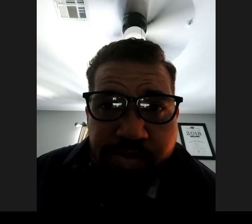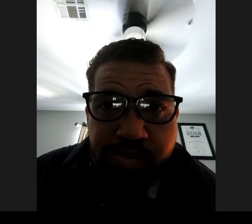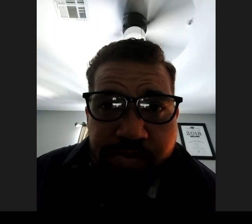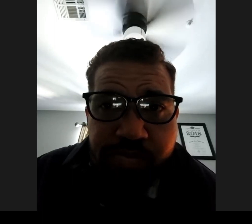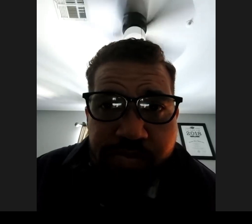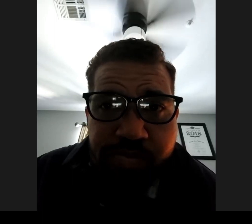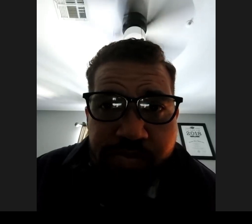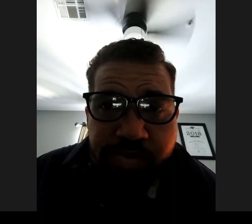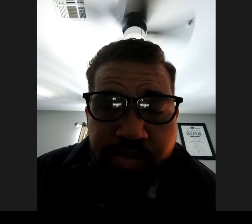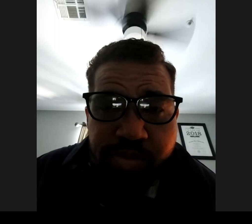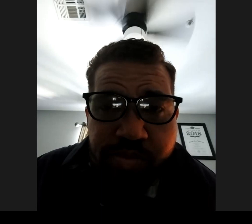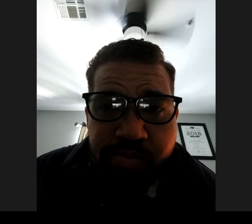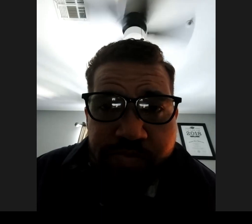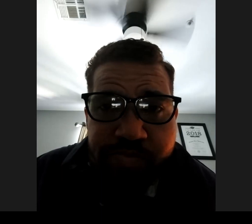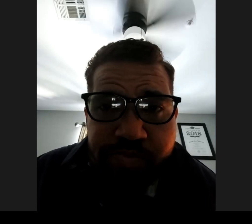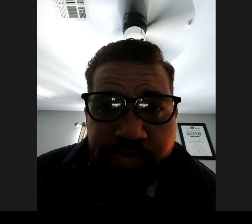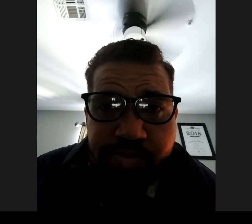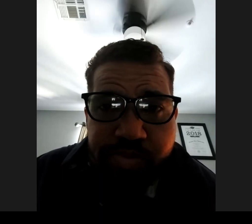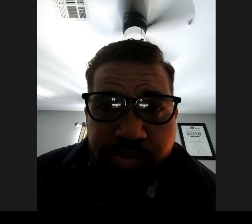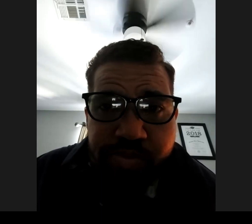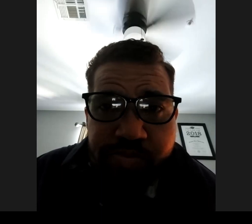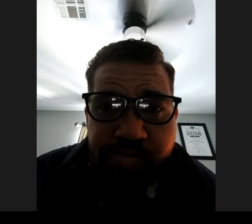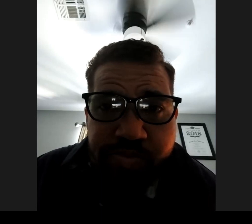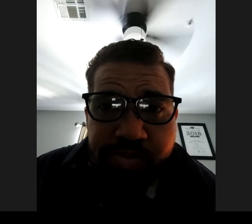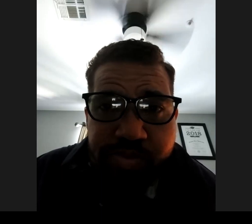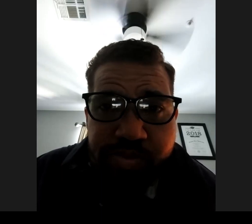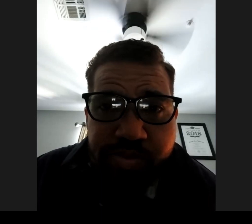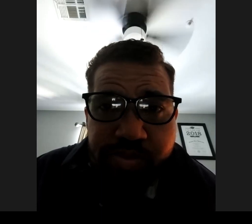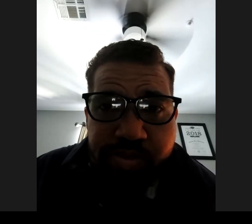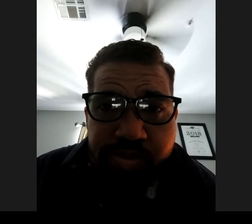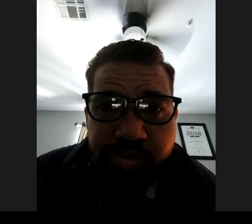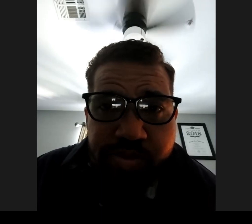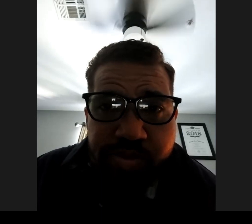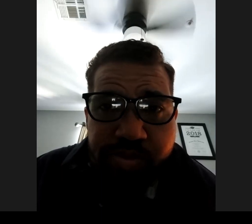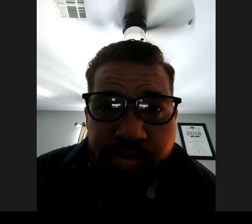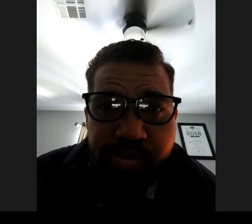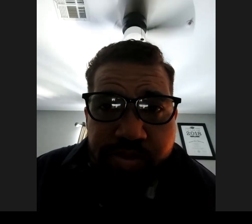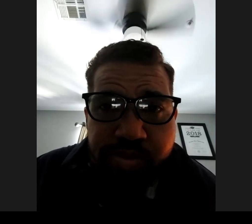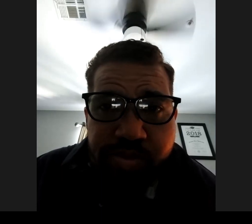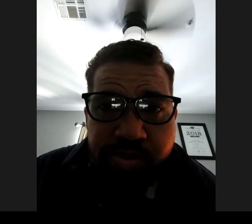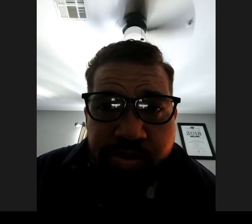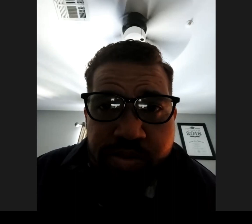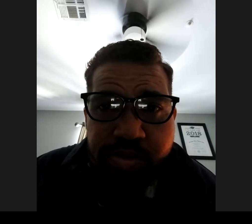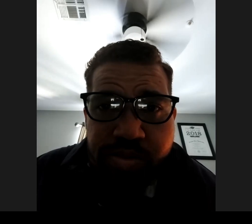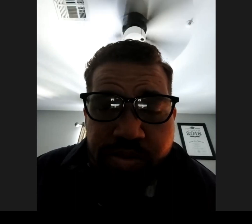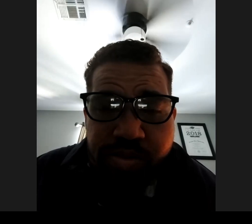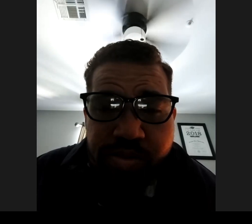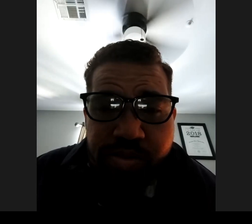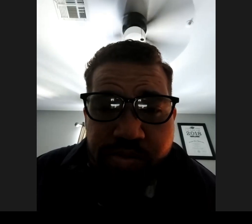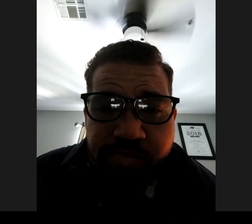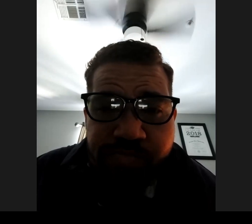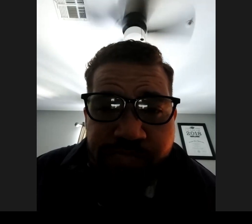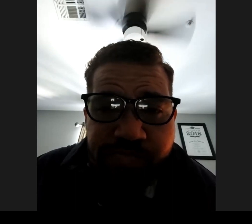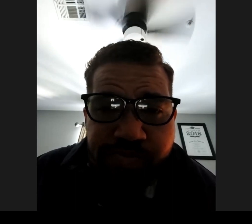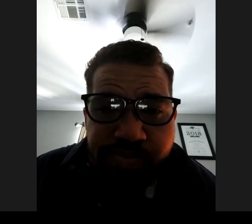which monitor all the venues, football, basketball, track, gammage, to make sure they were accessible as